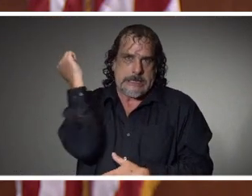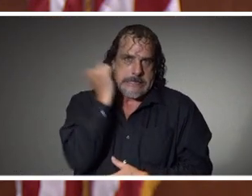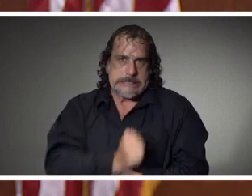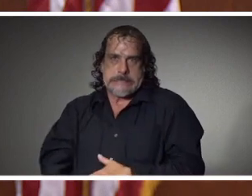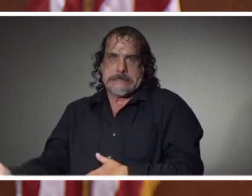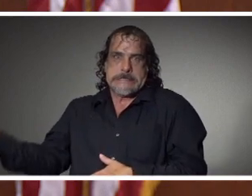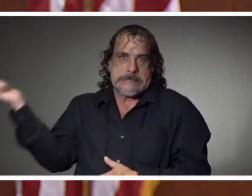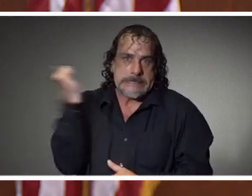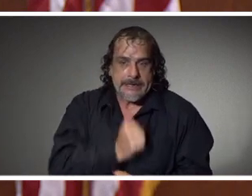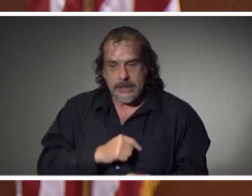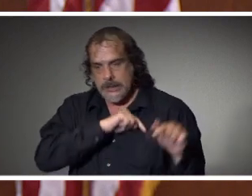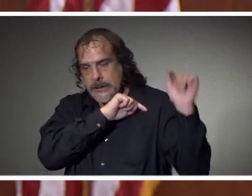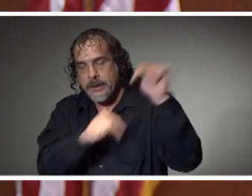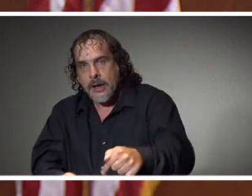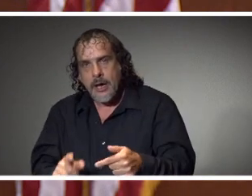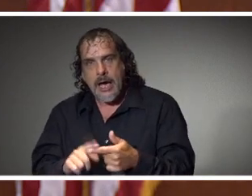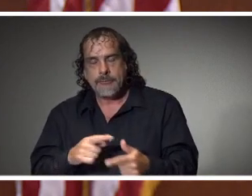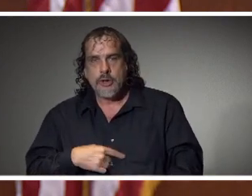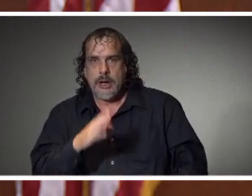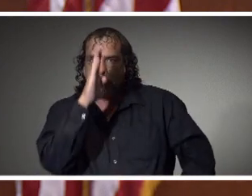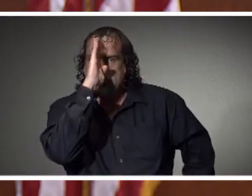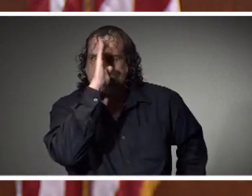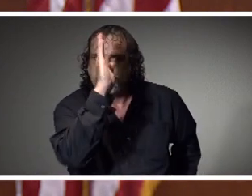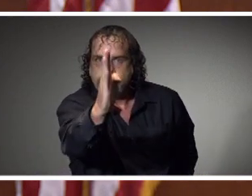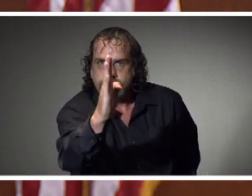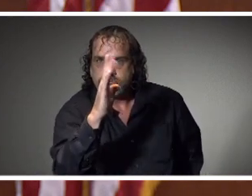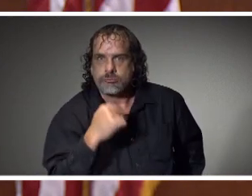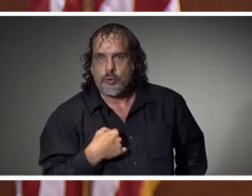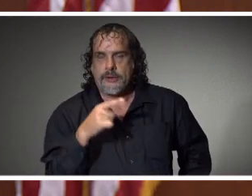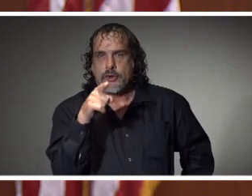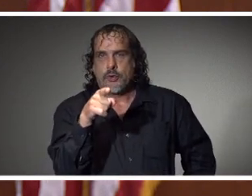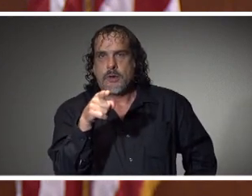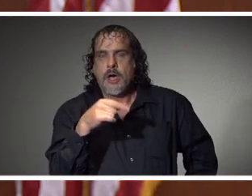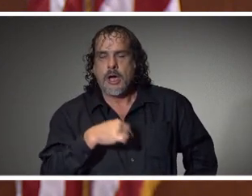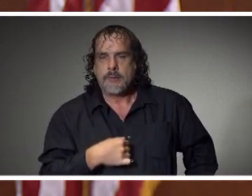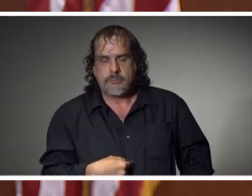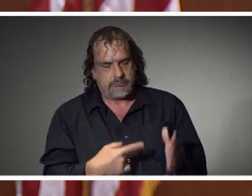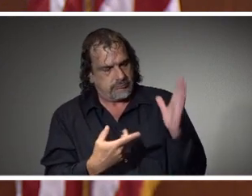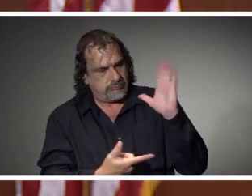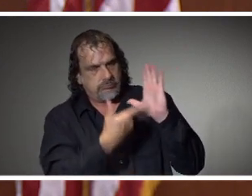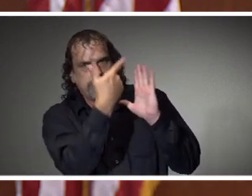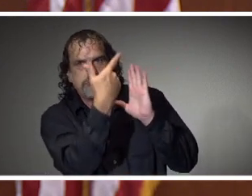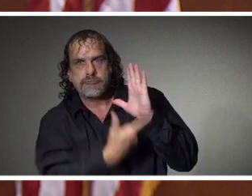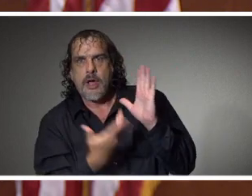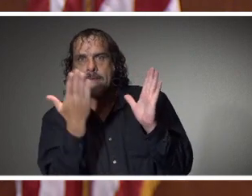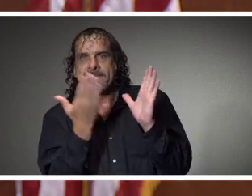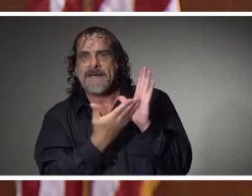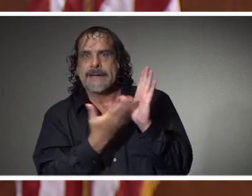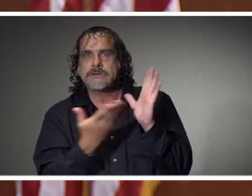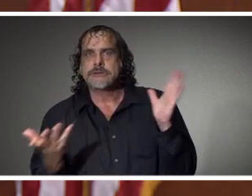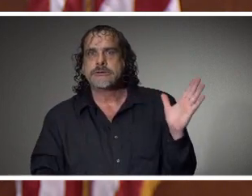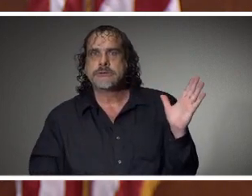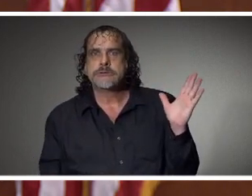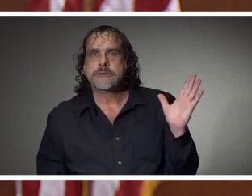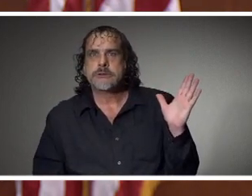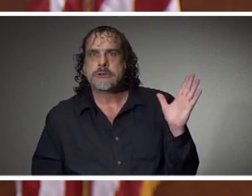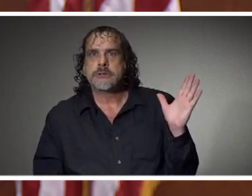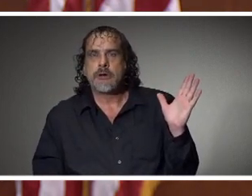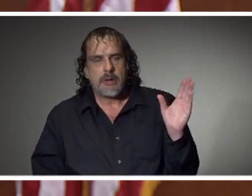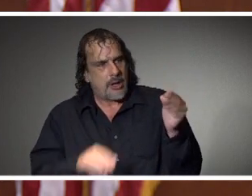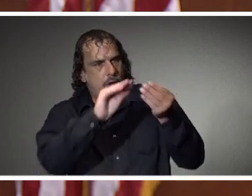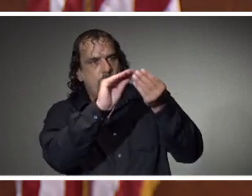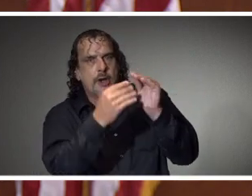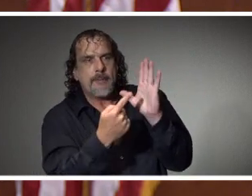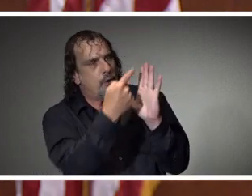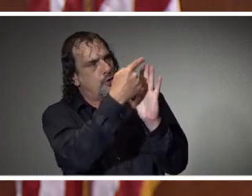I'm trying to be transparent with you. I'm trying to simply tell you the facts as I see them. The numbers